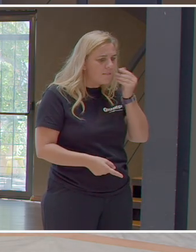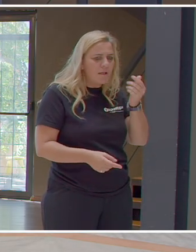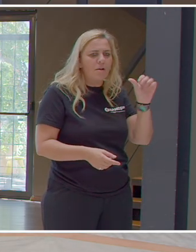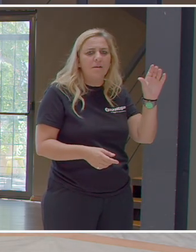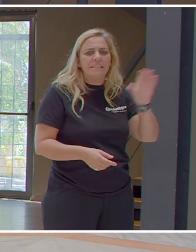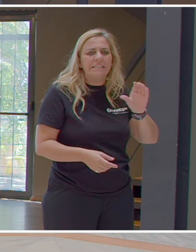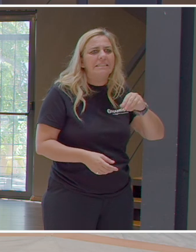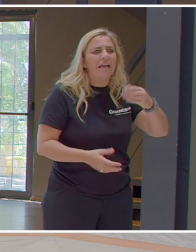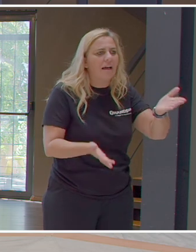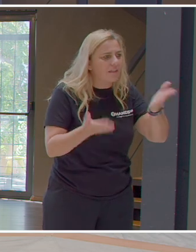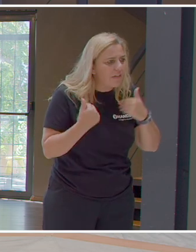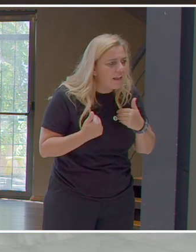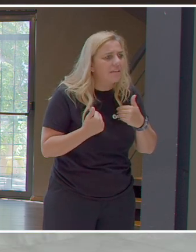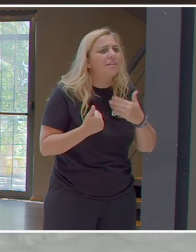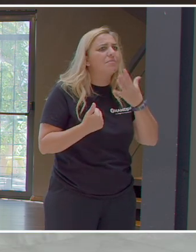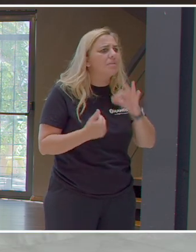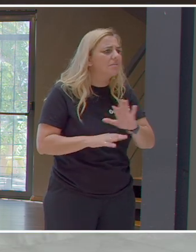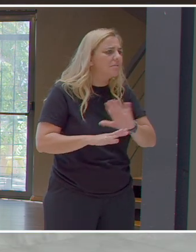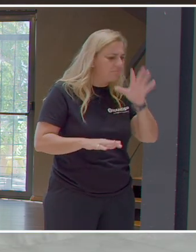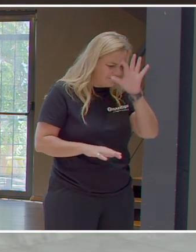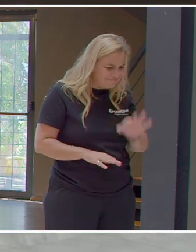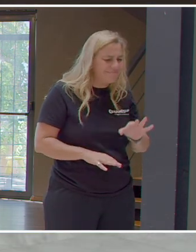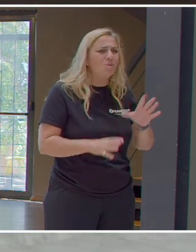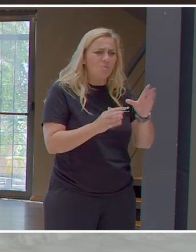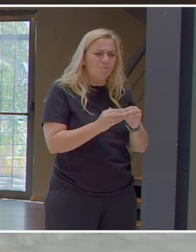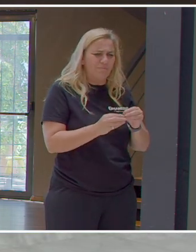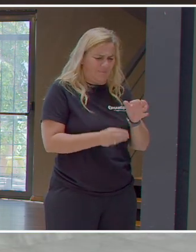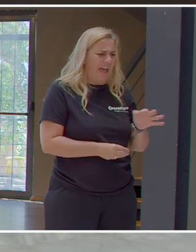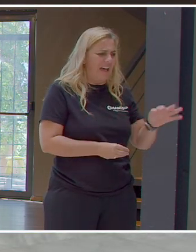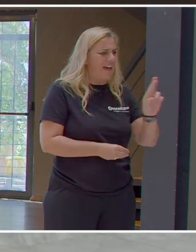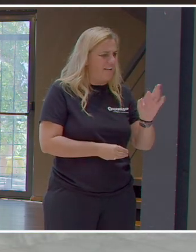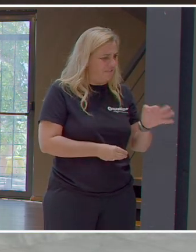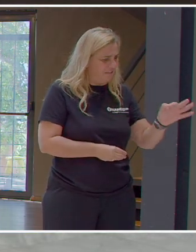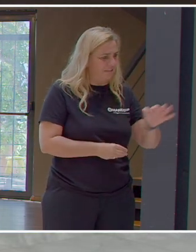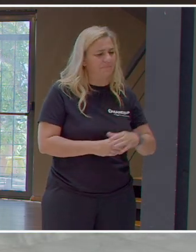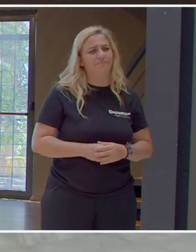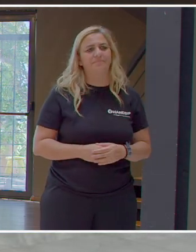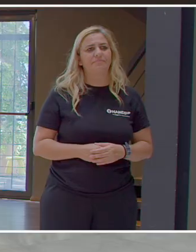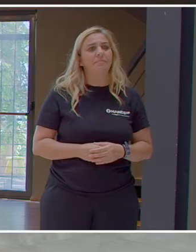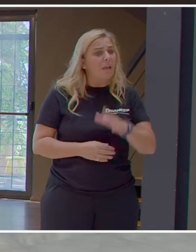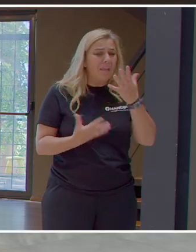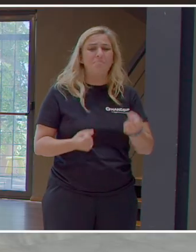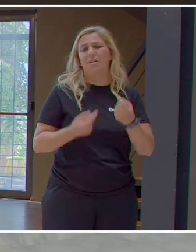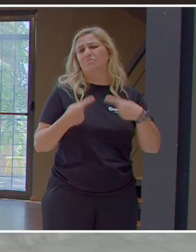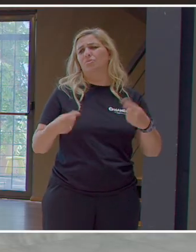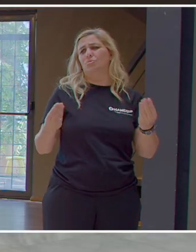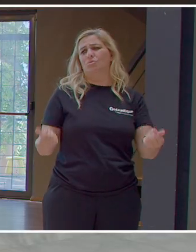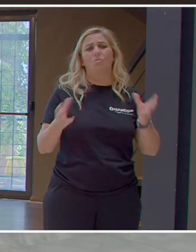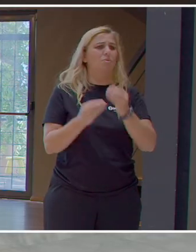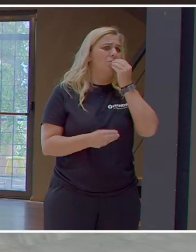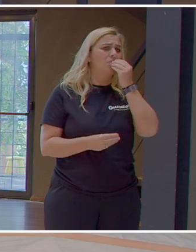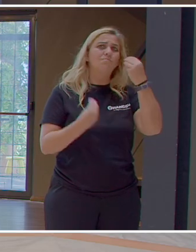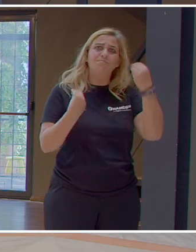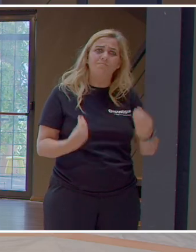with all the goodness from the chickpeas. So there are sneaky ways to live your life in a nice way and eat nice food and still eat very